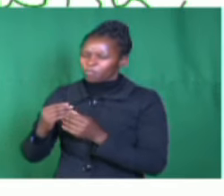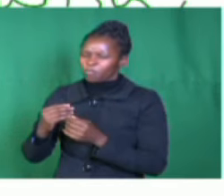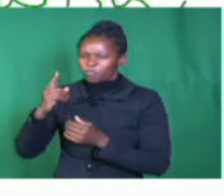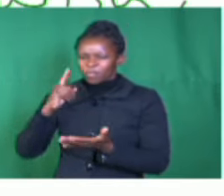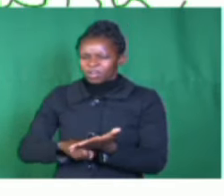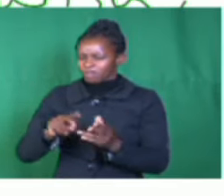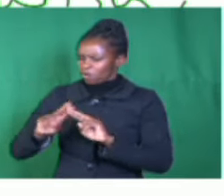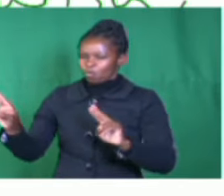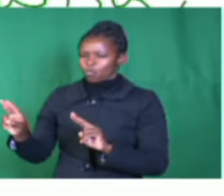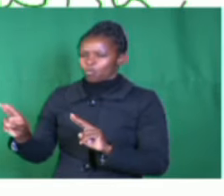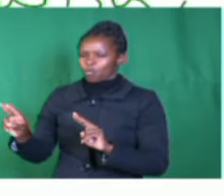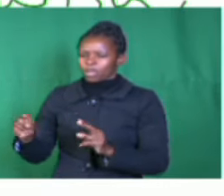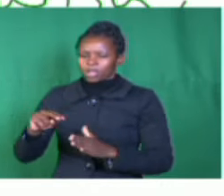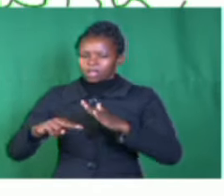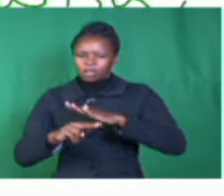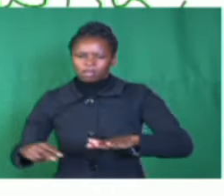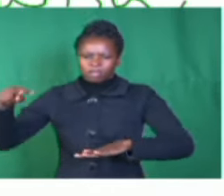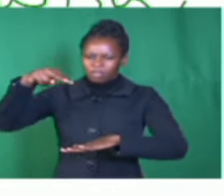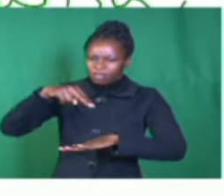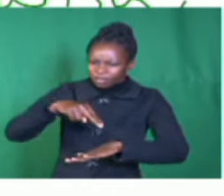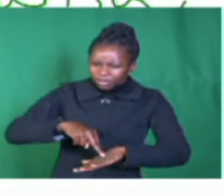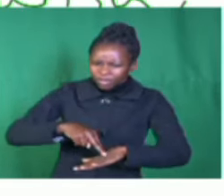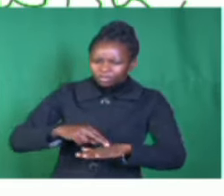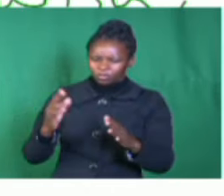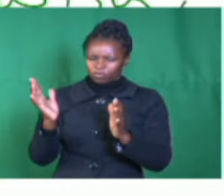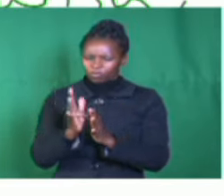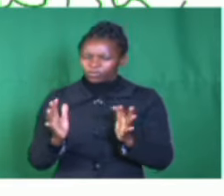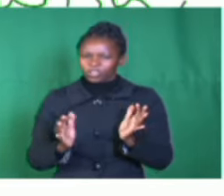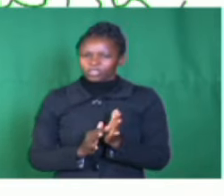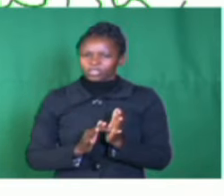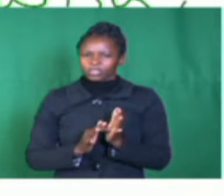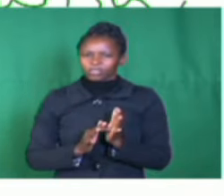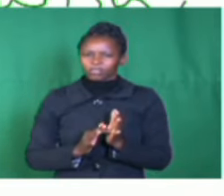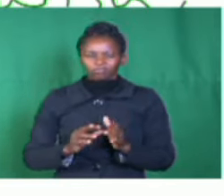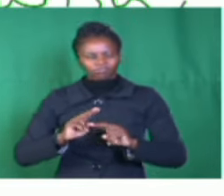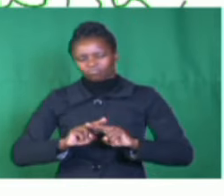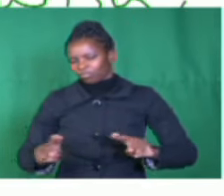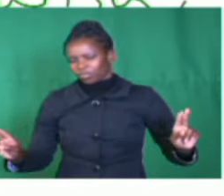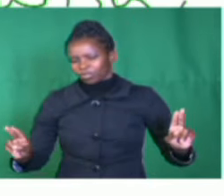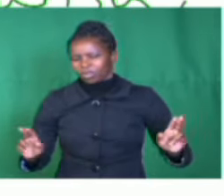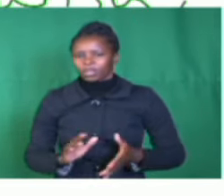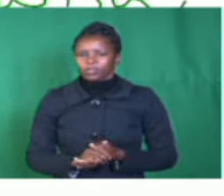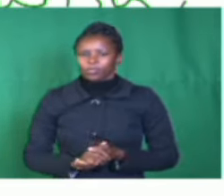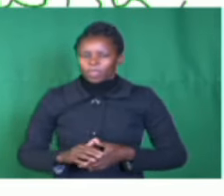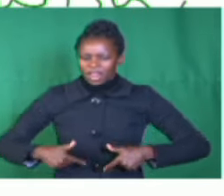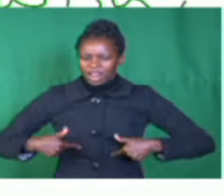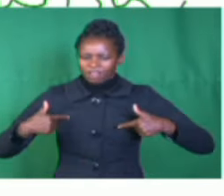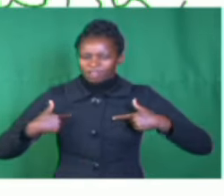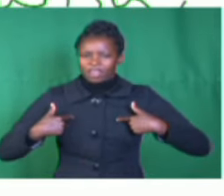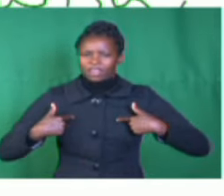They did not believe in the resurrection or the afterlife. They belonged to the wealthy class, the upper class.